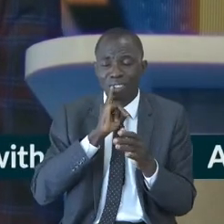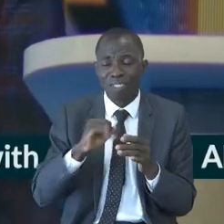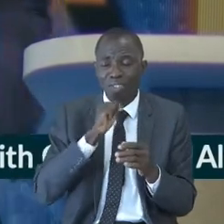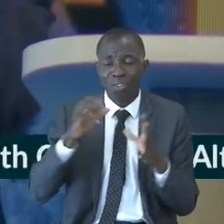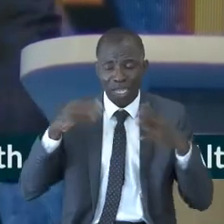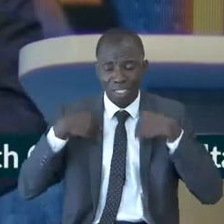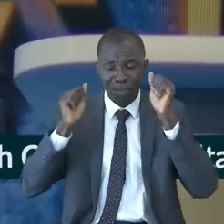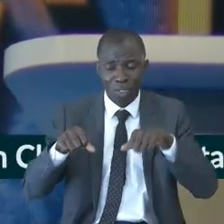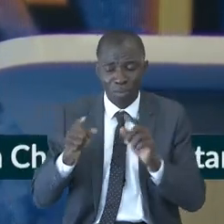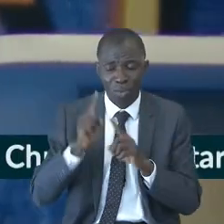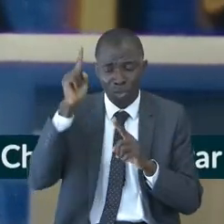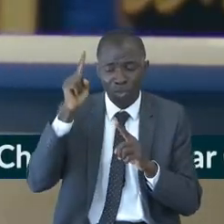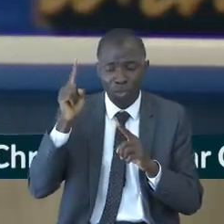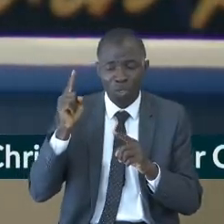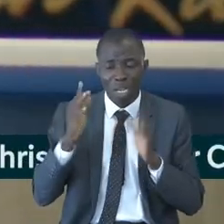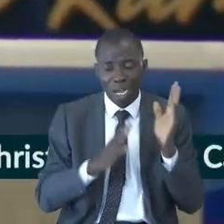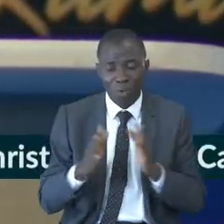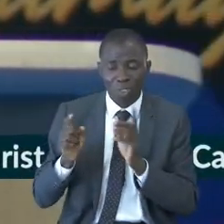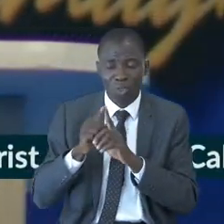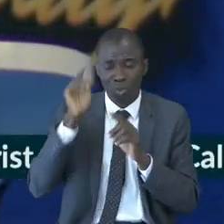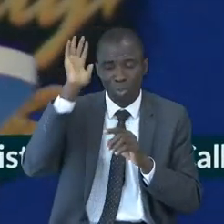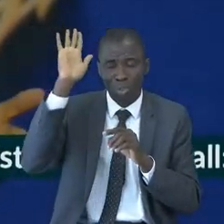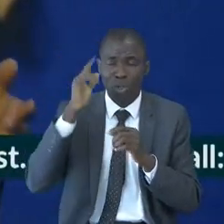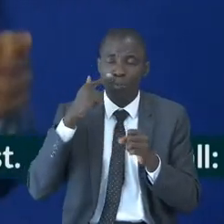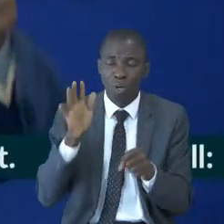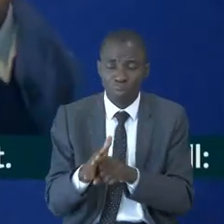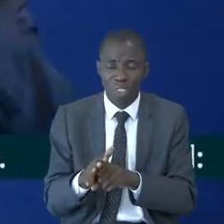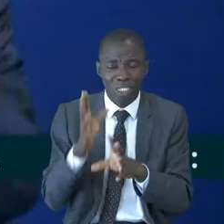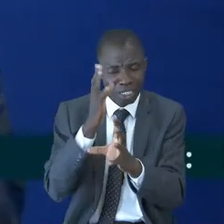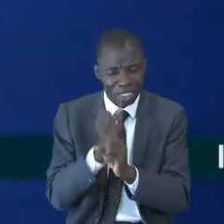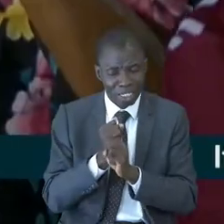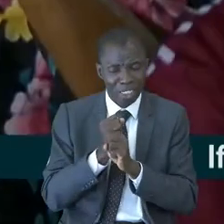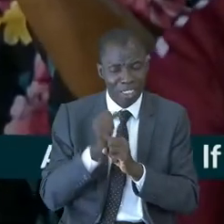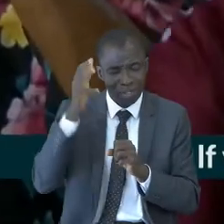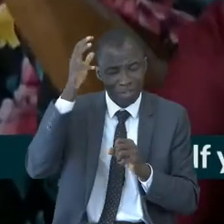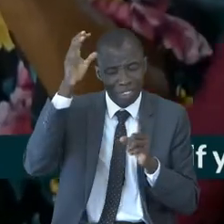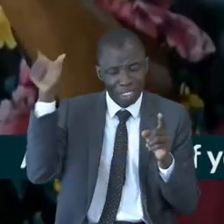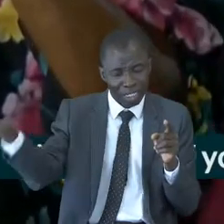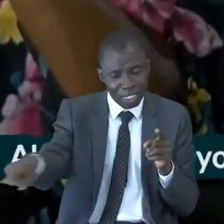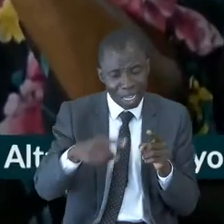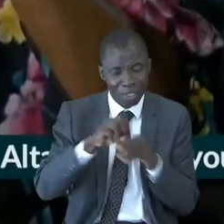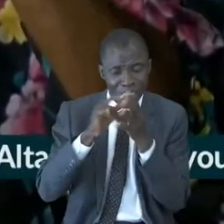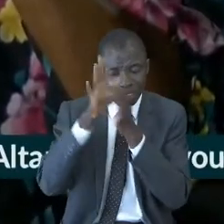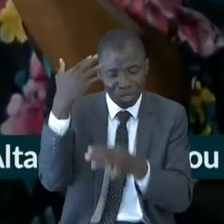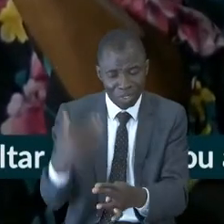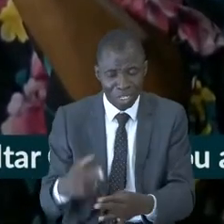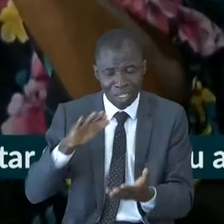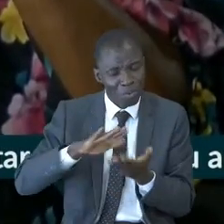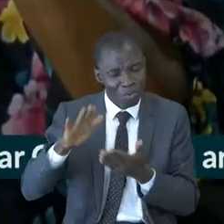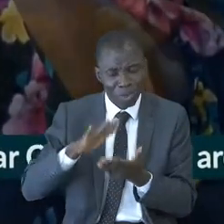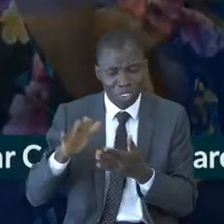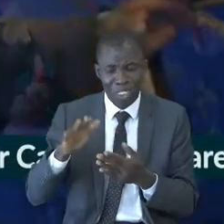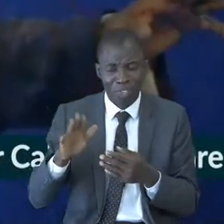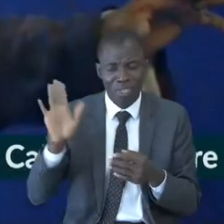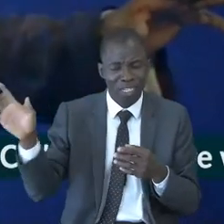you. According to your promise, receive them in Jesus' name. Forgive